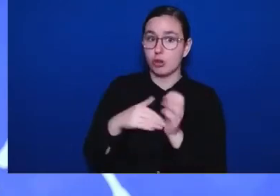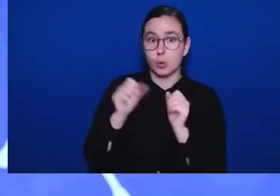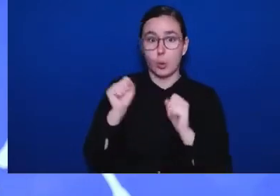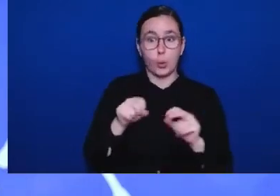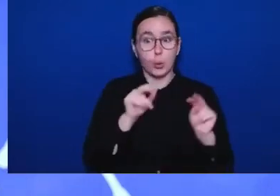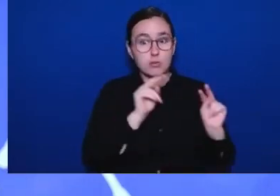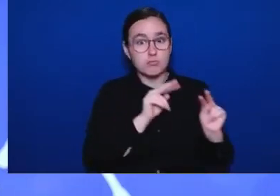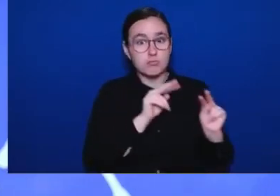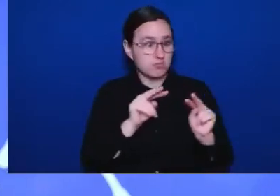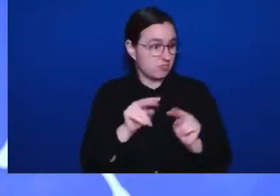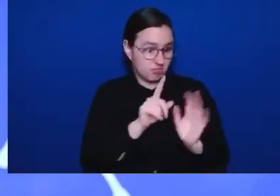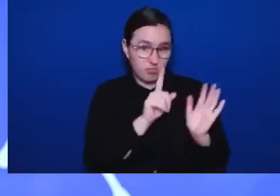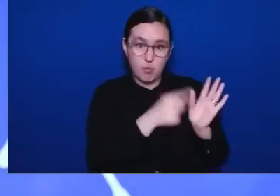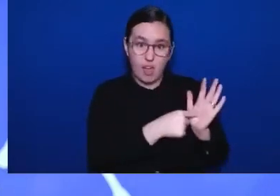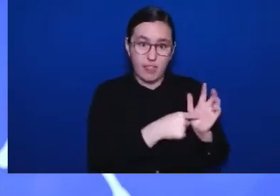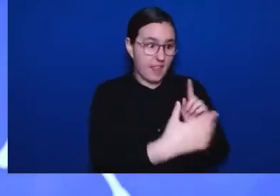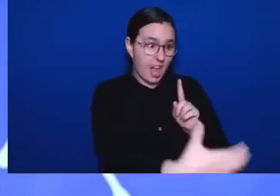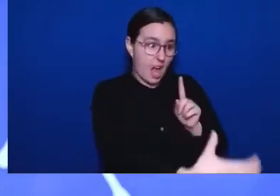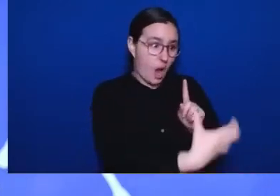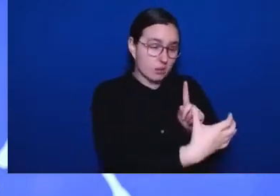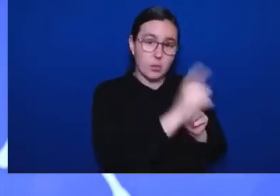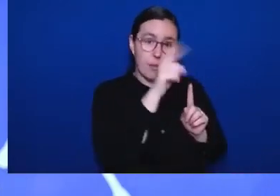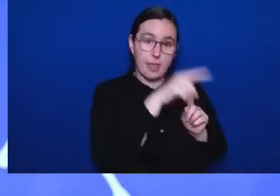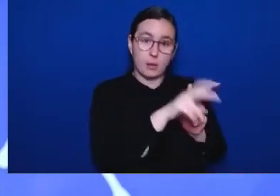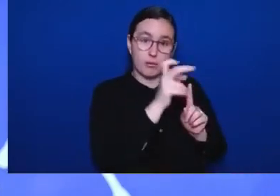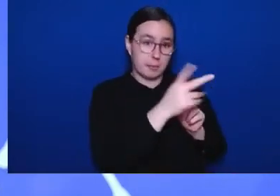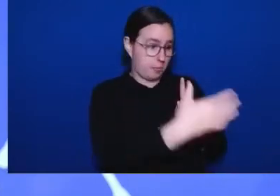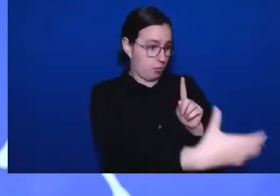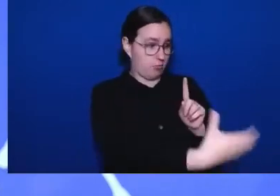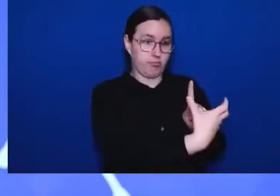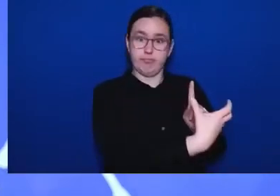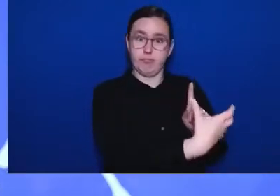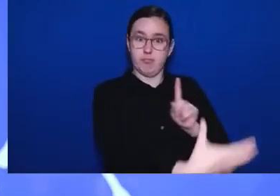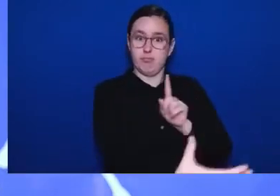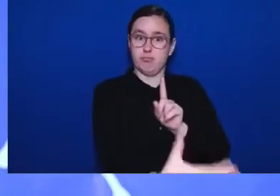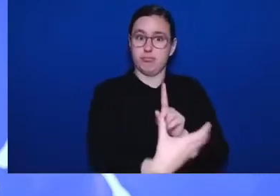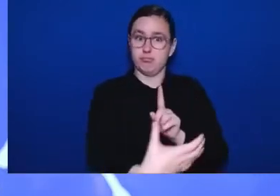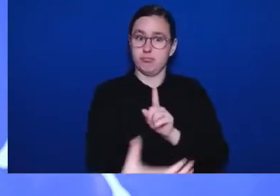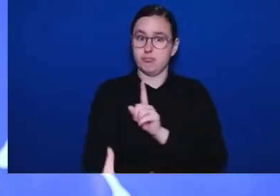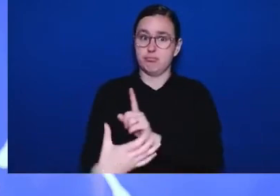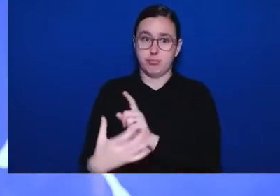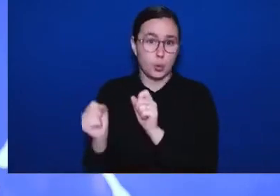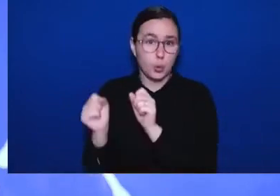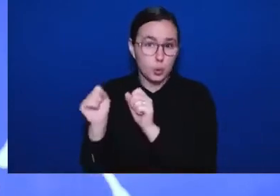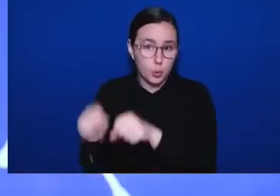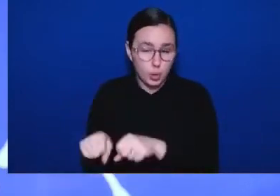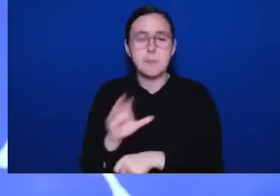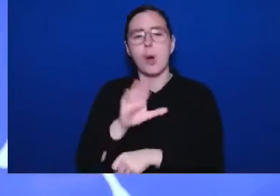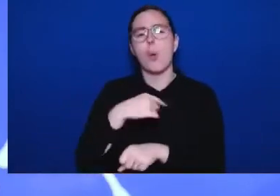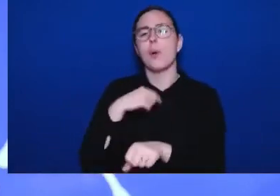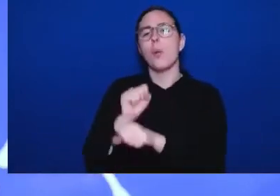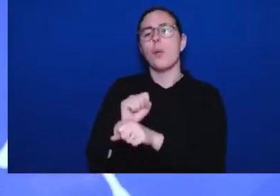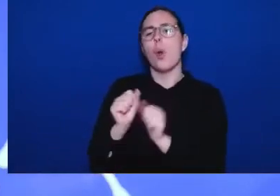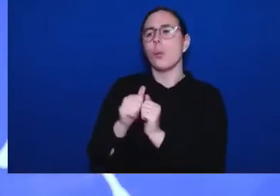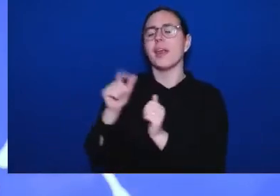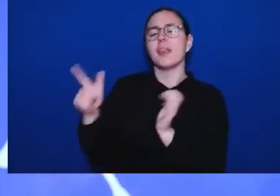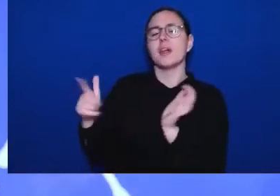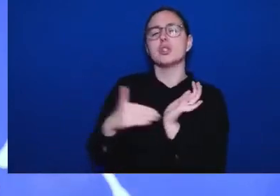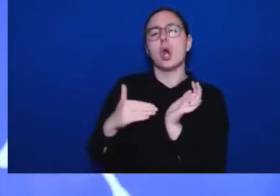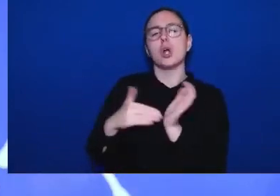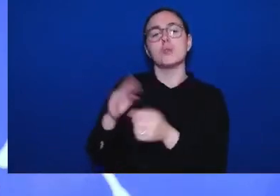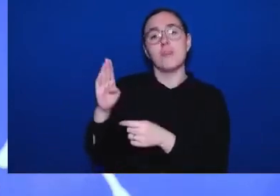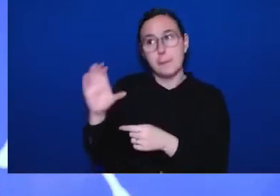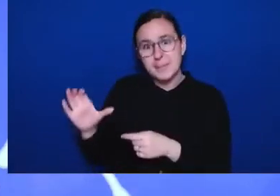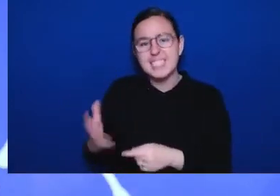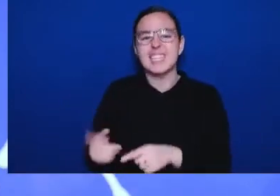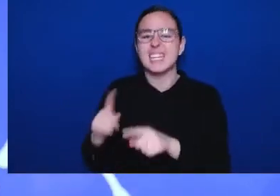of our agreement with the doctors of BC and part of the work we've been doing is working in teams. So we've, in the past 4 years, doubled the number of